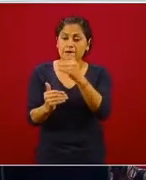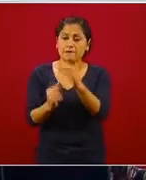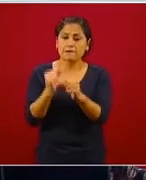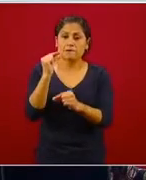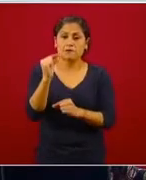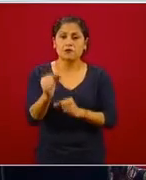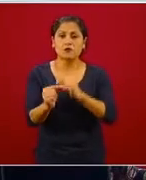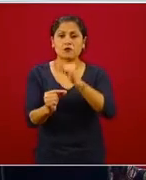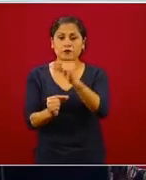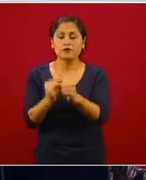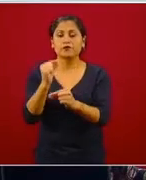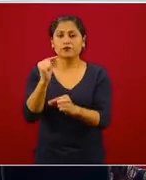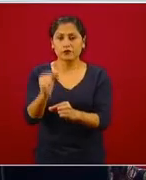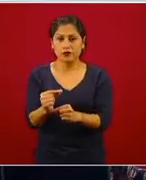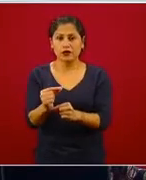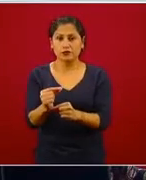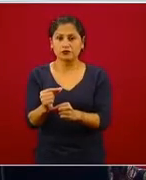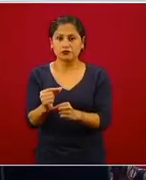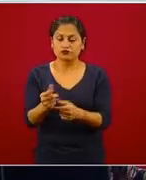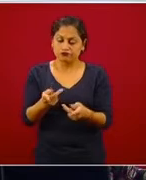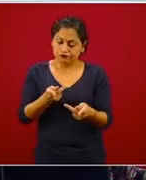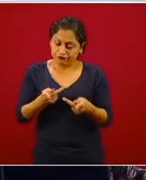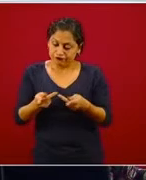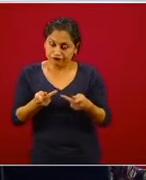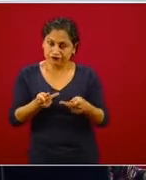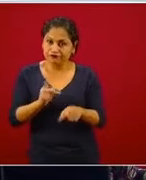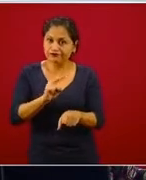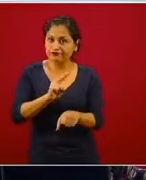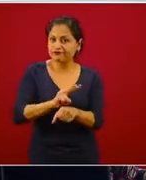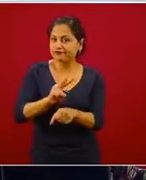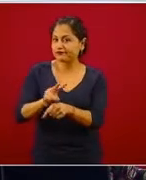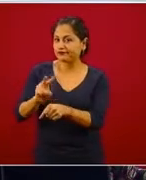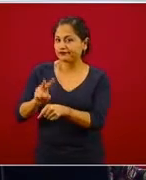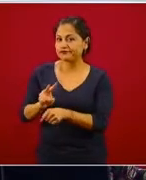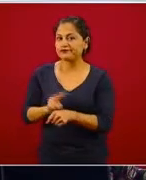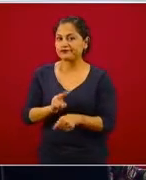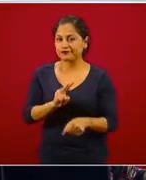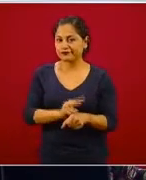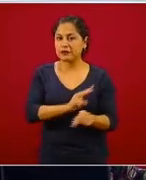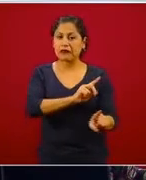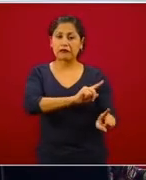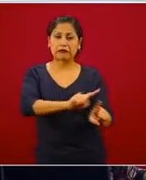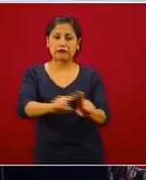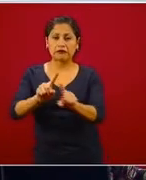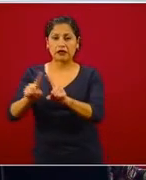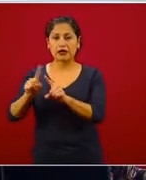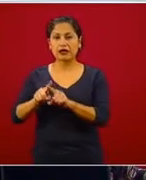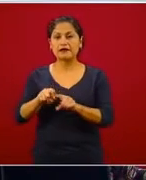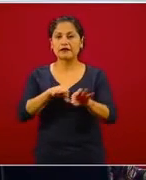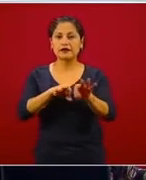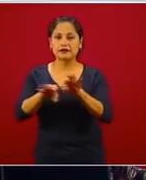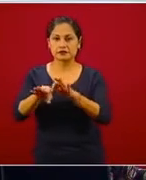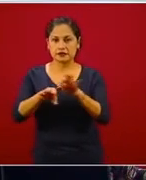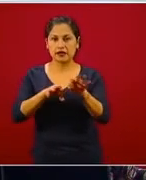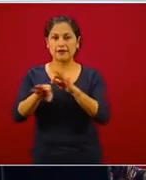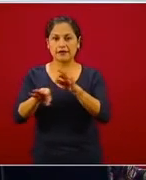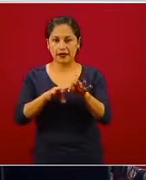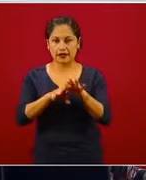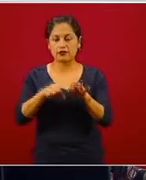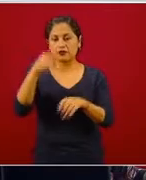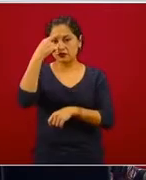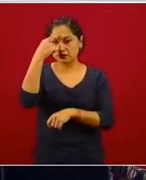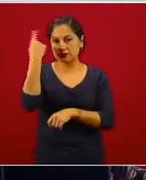are going to get back to work and recreation. It's going to be staggered,